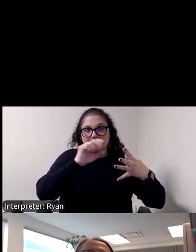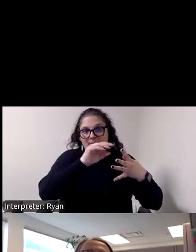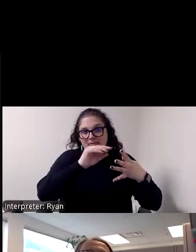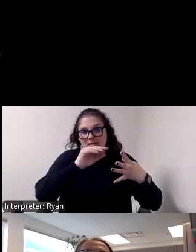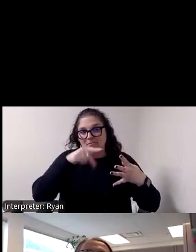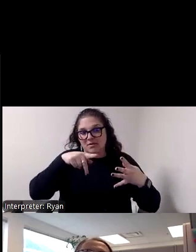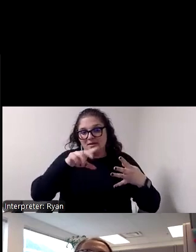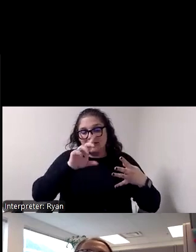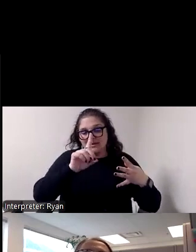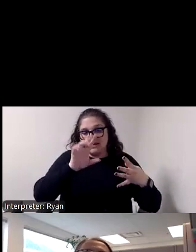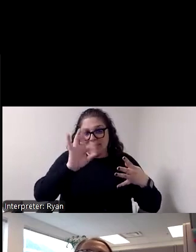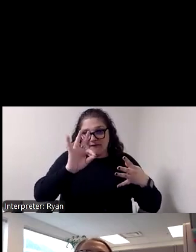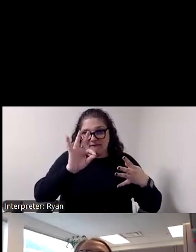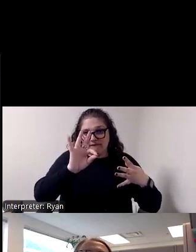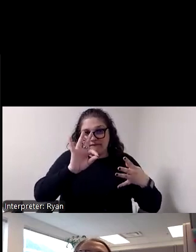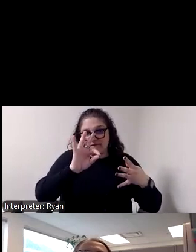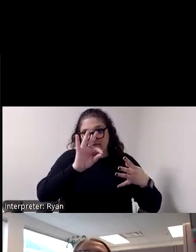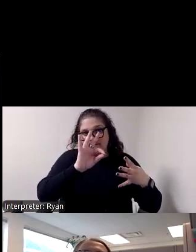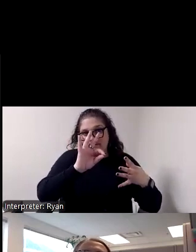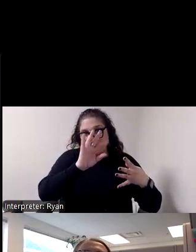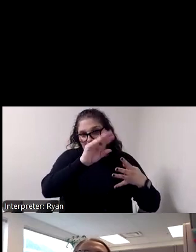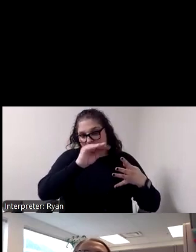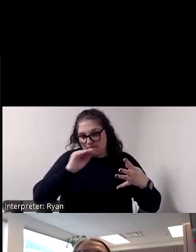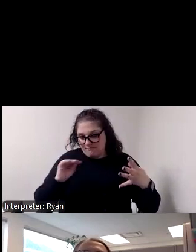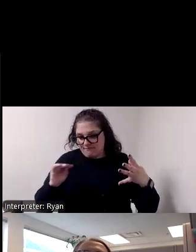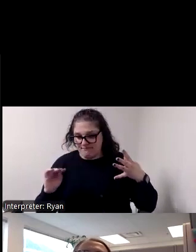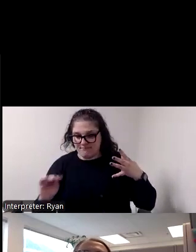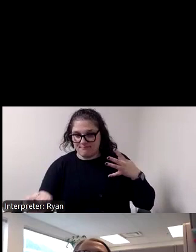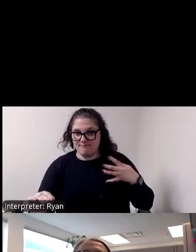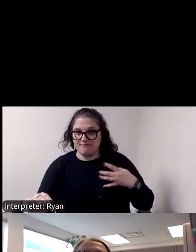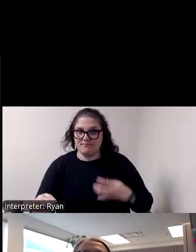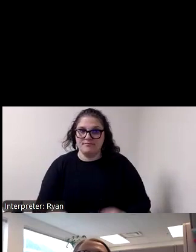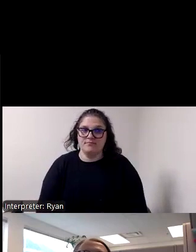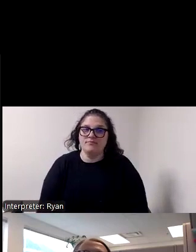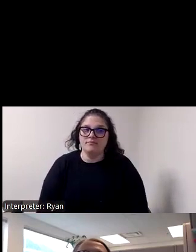PDF version of my leave slip. So I'm going to go ahead and open that